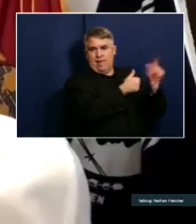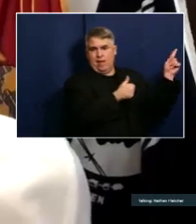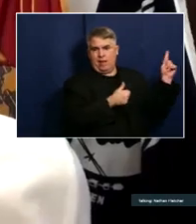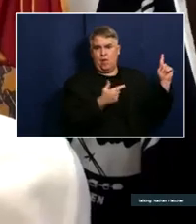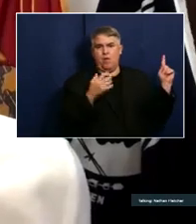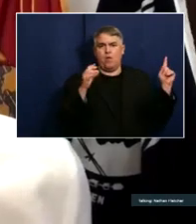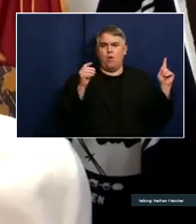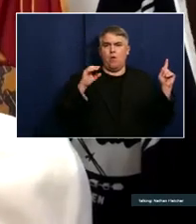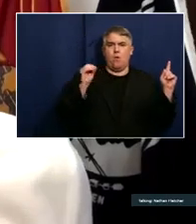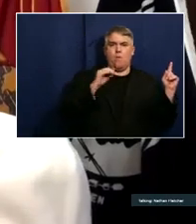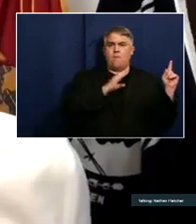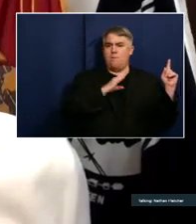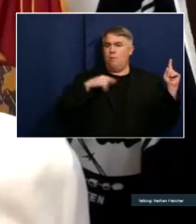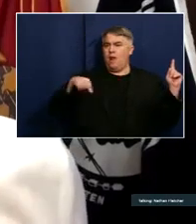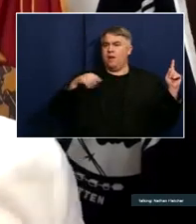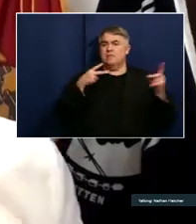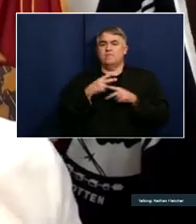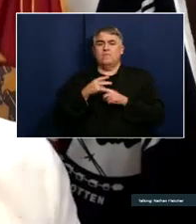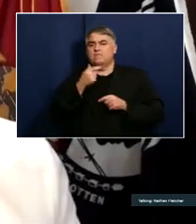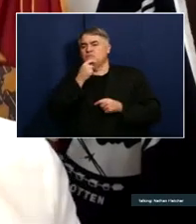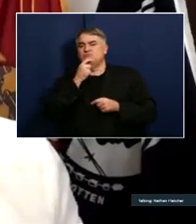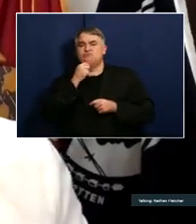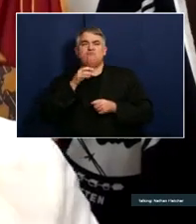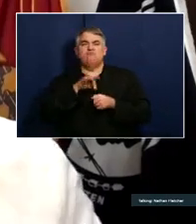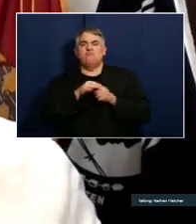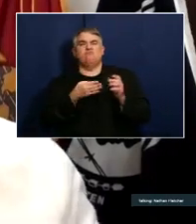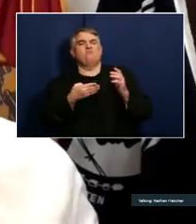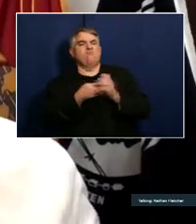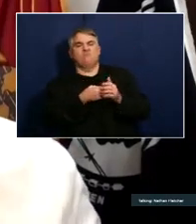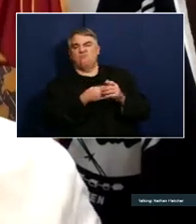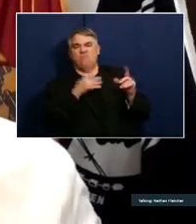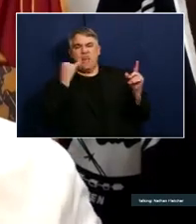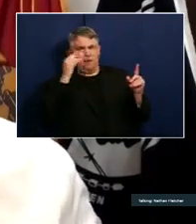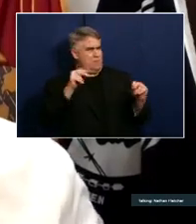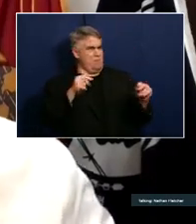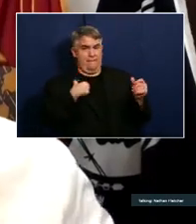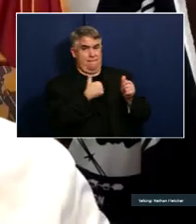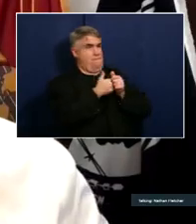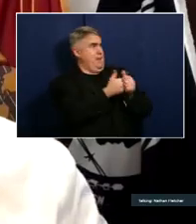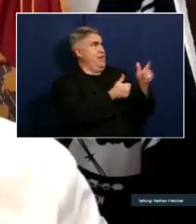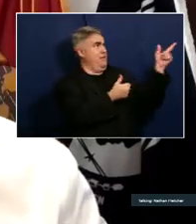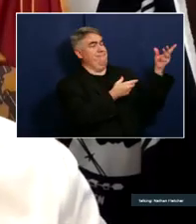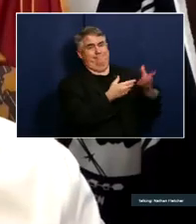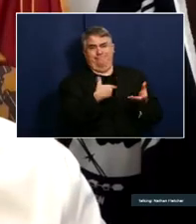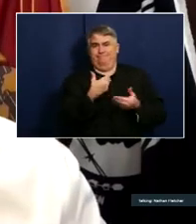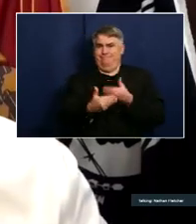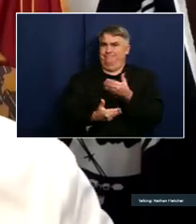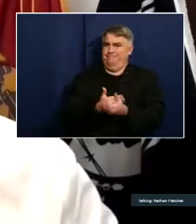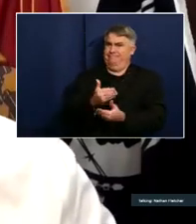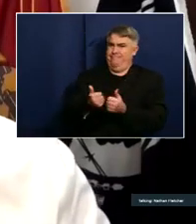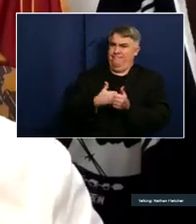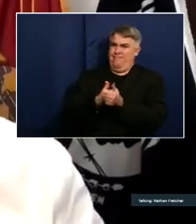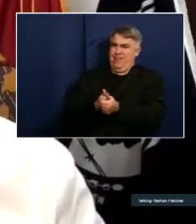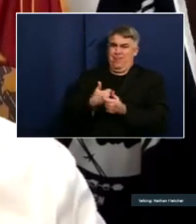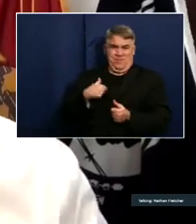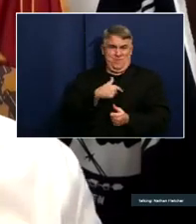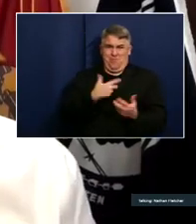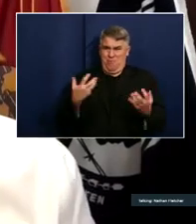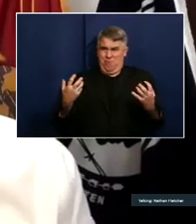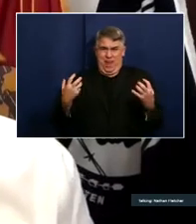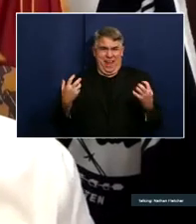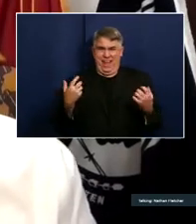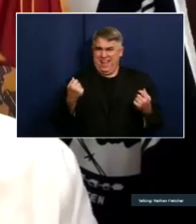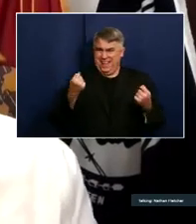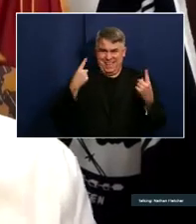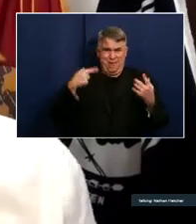anyone getting a vaccine. There was a desire to say, law enforcement said, we want it right now. And I get that people want it